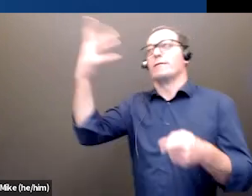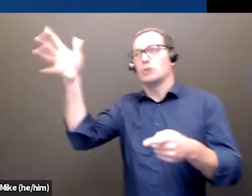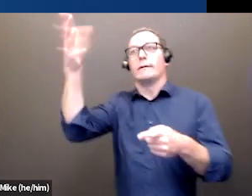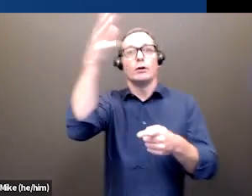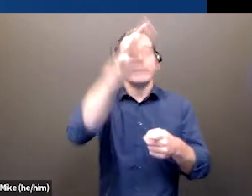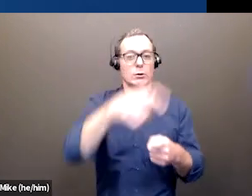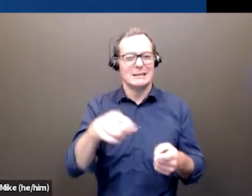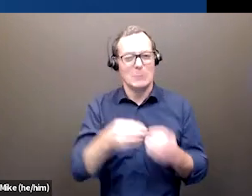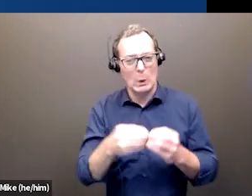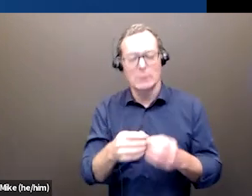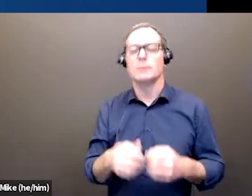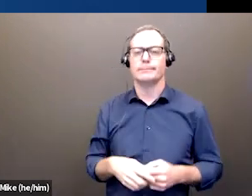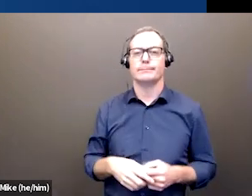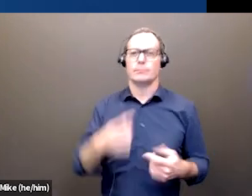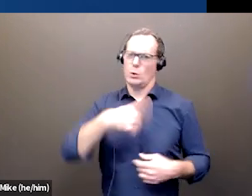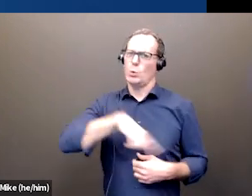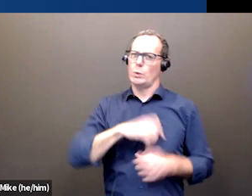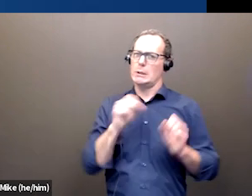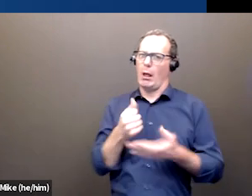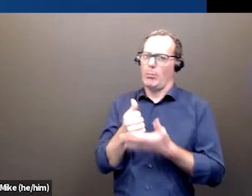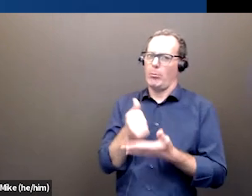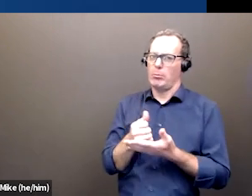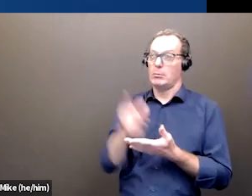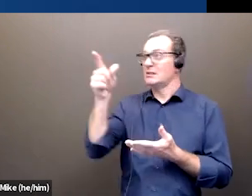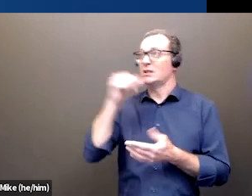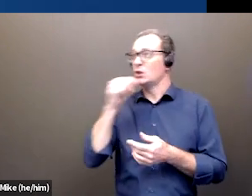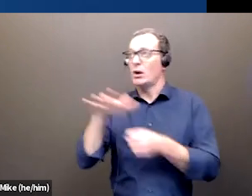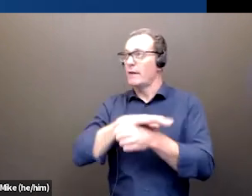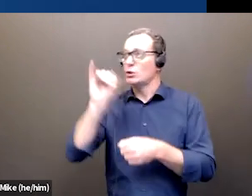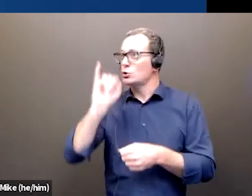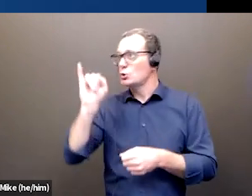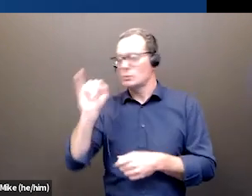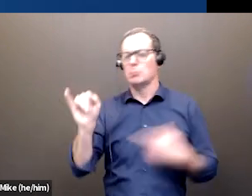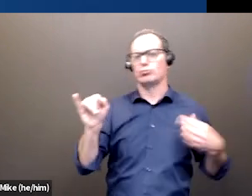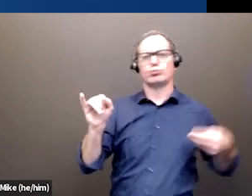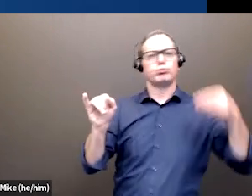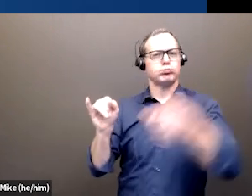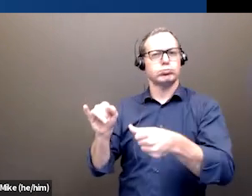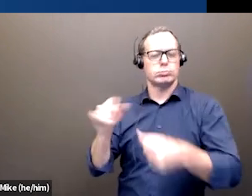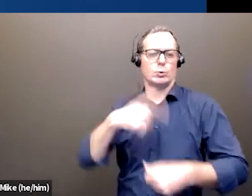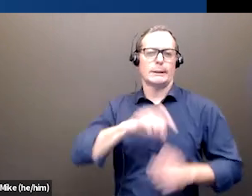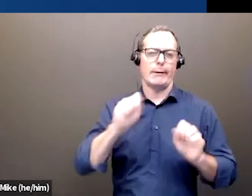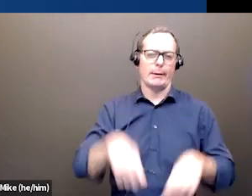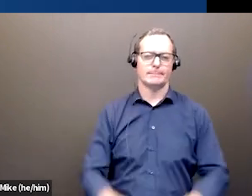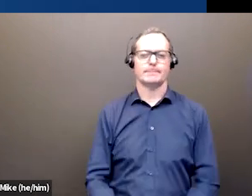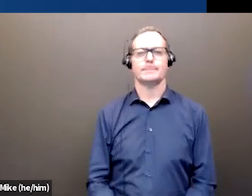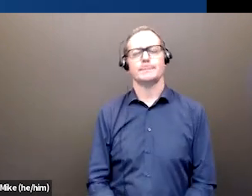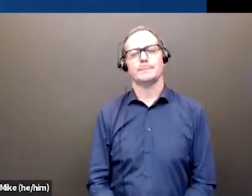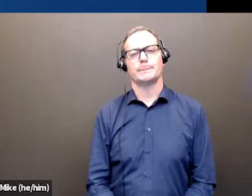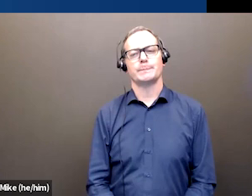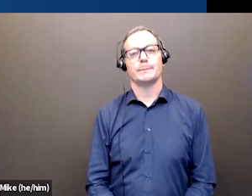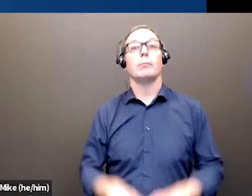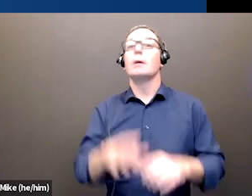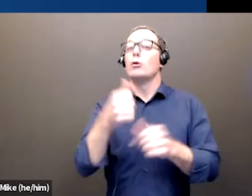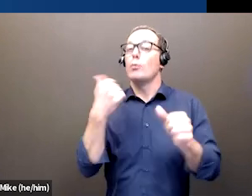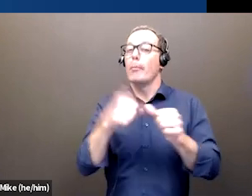uninsured portion of these costs. This is individualized funding What might be an eligible expense for one child